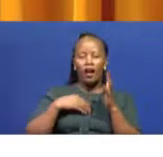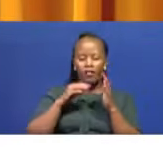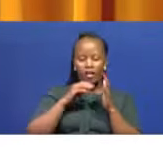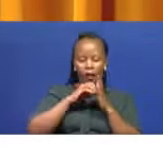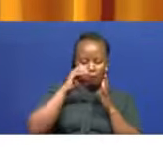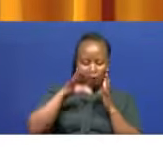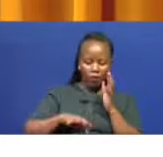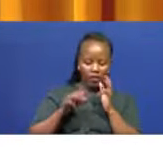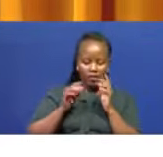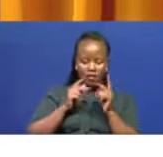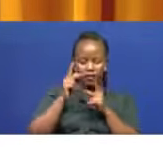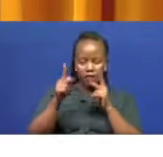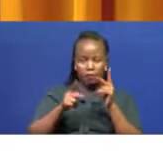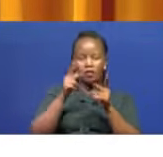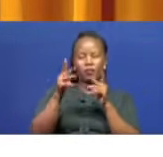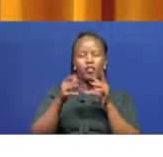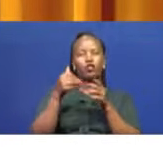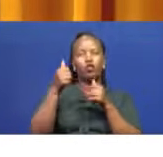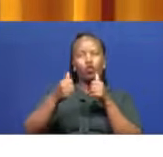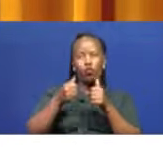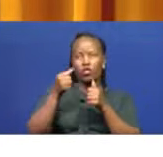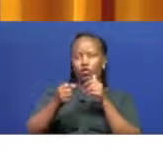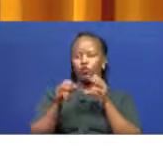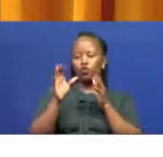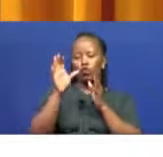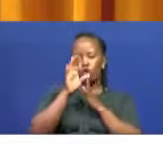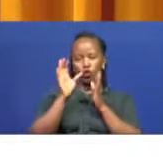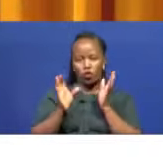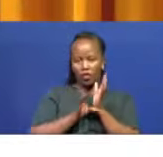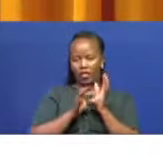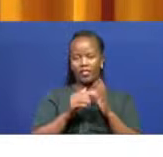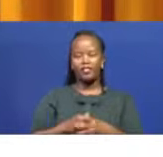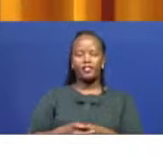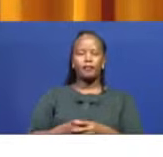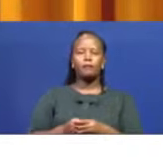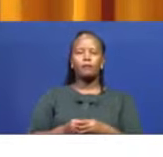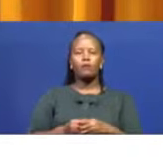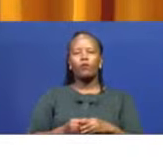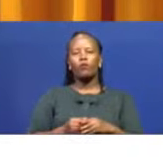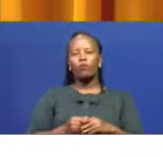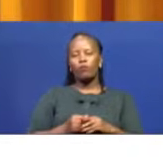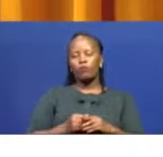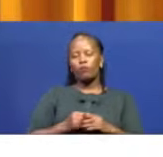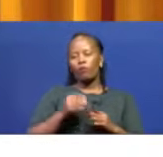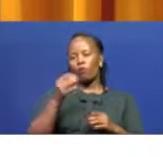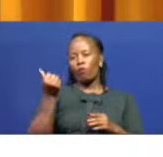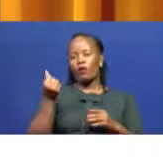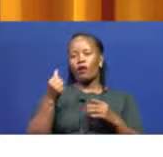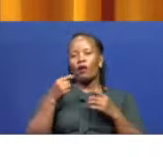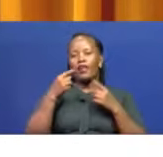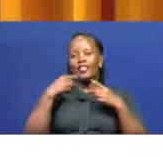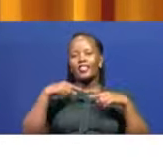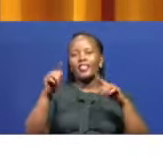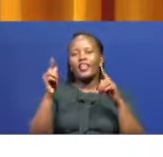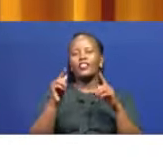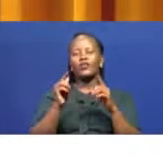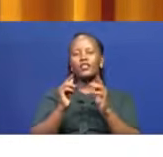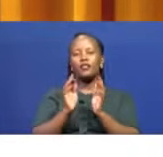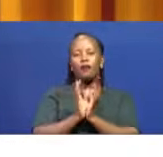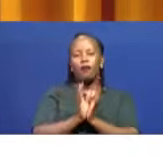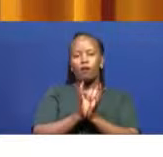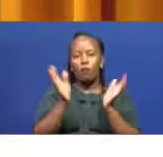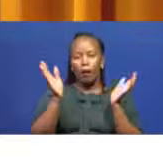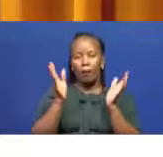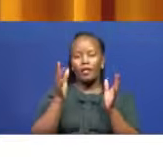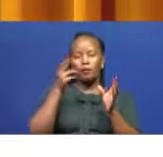that is constitutionally tainted with illegalities. G, a declaration that public participation in